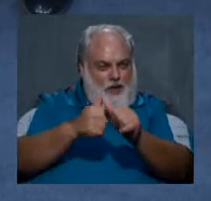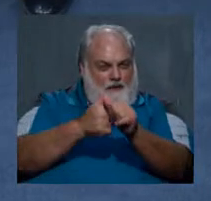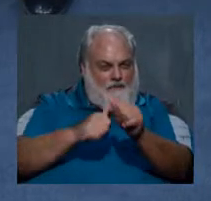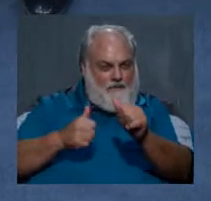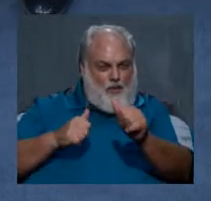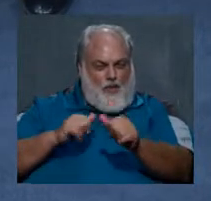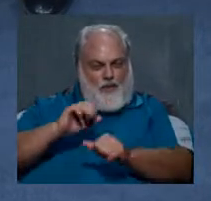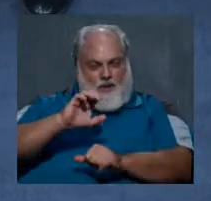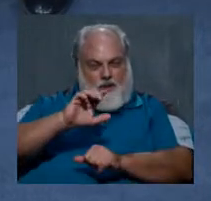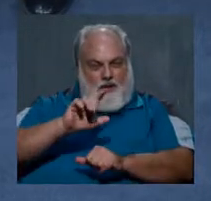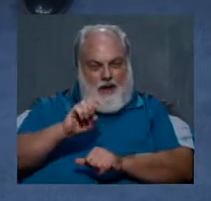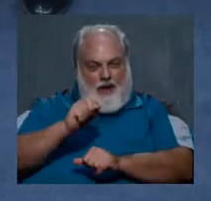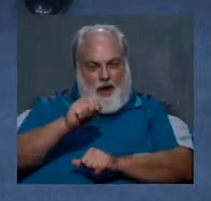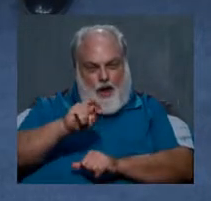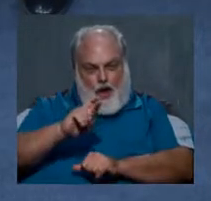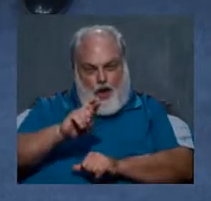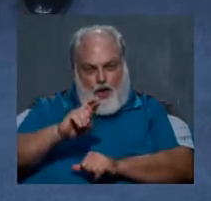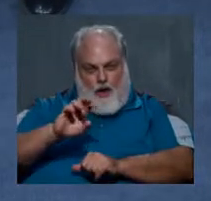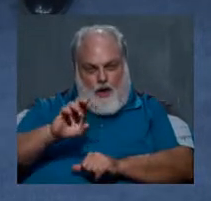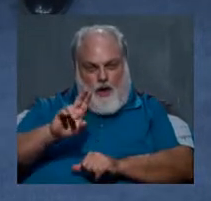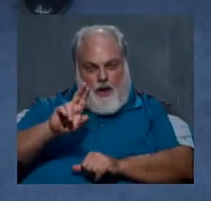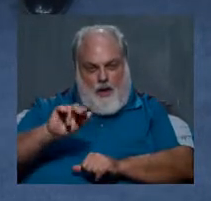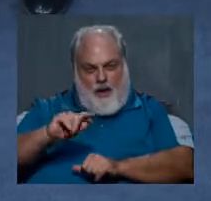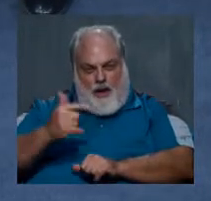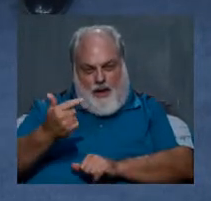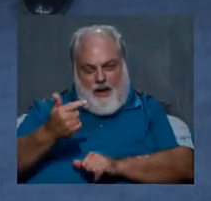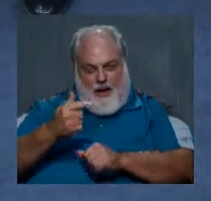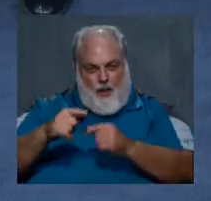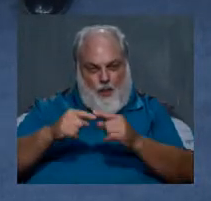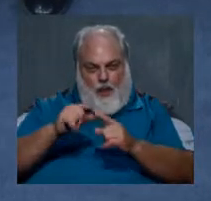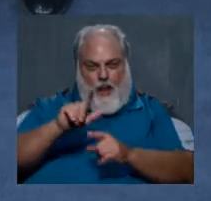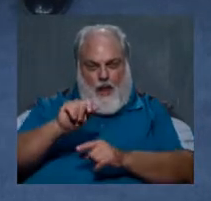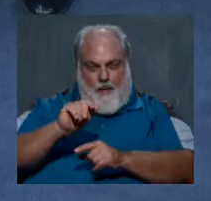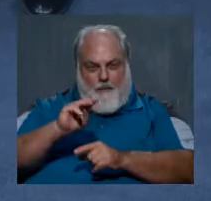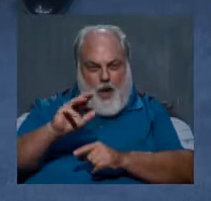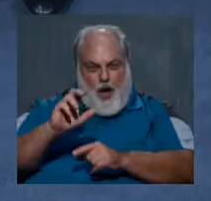clear cutting, which is what we watched when LaMarche was built,